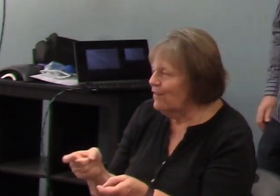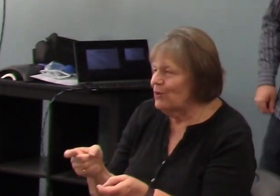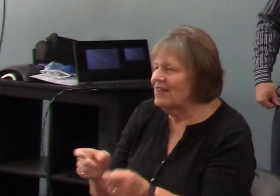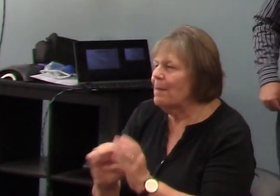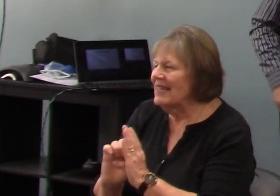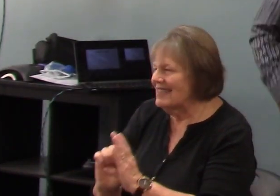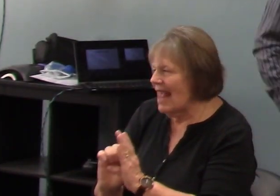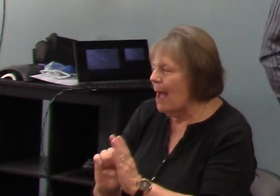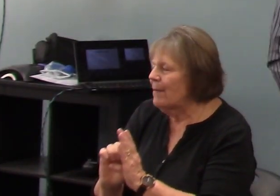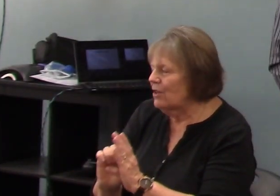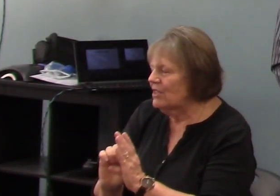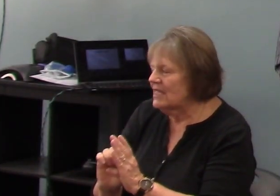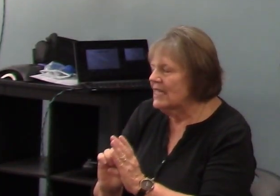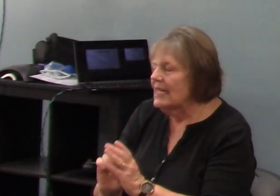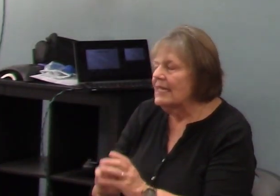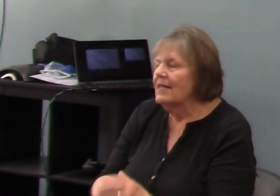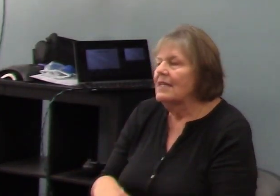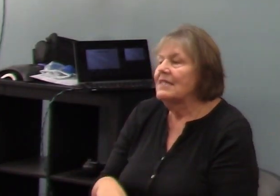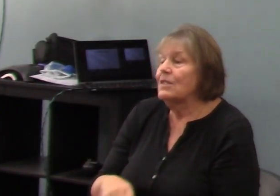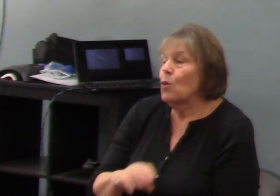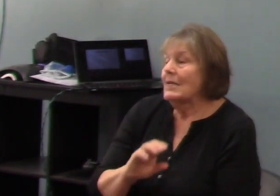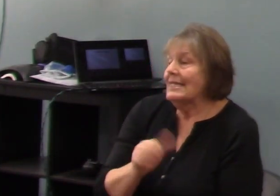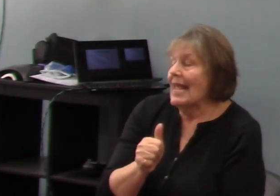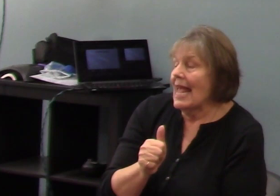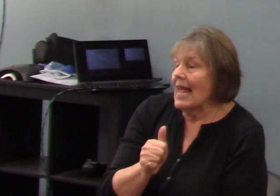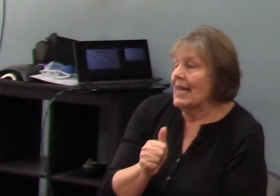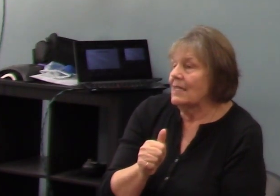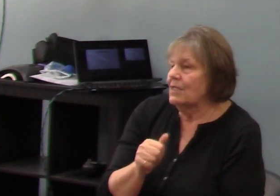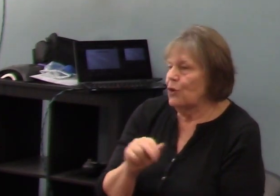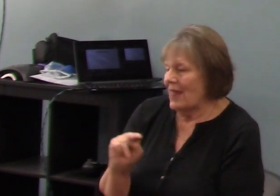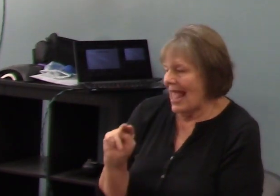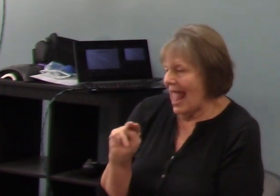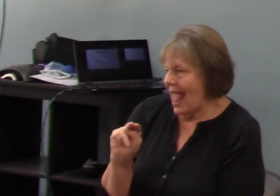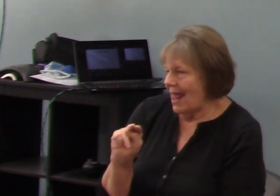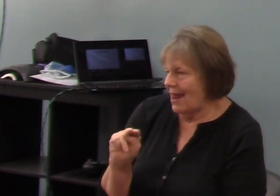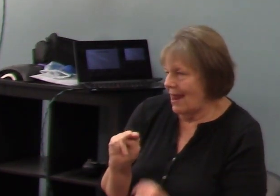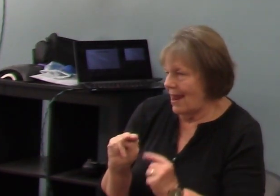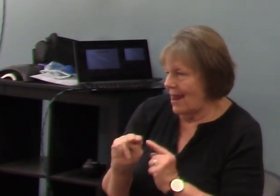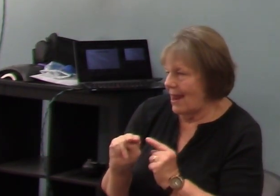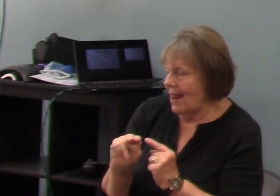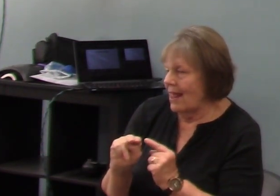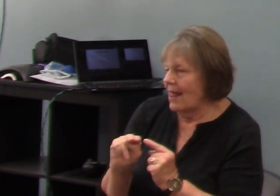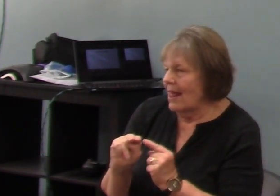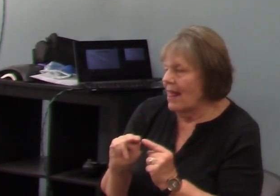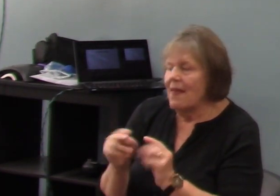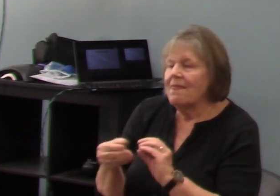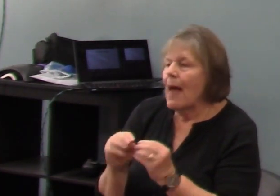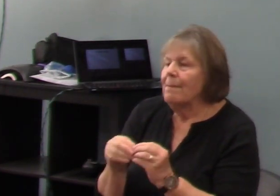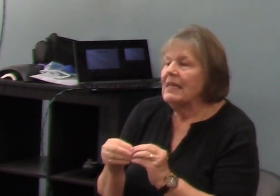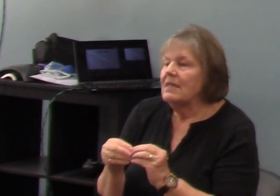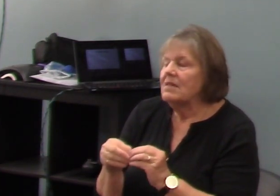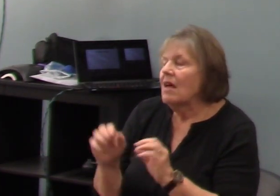make sure that we talk about this. 10 to the n, that little variable n there, that means that I can put any number I want there.